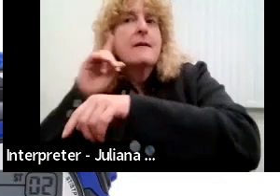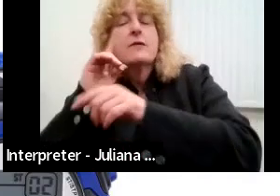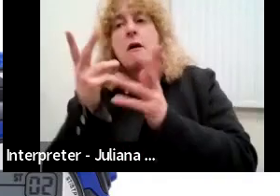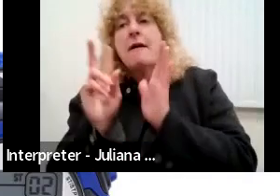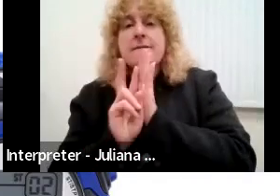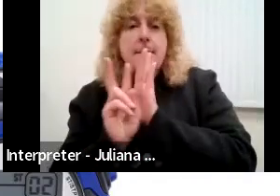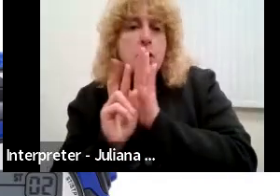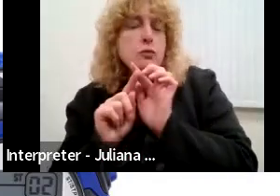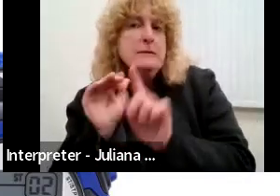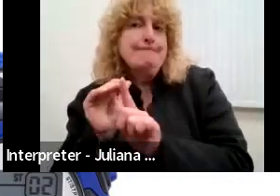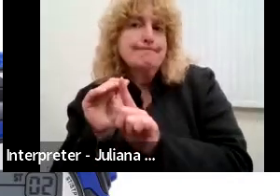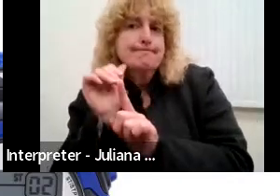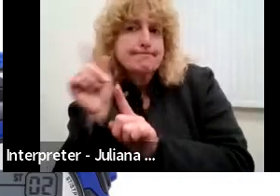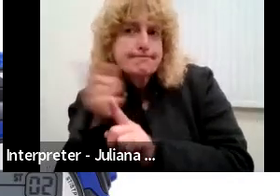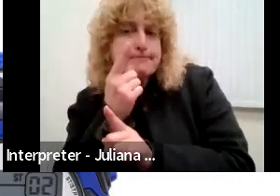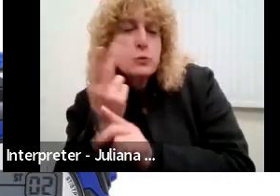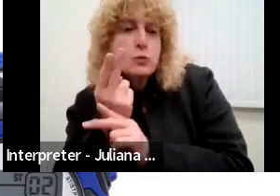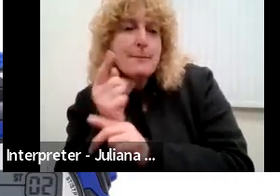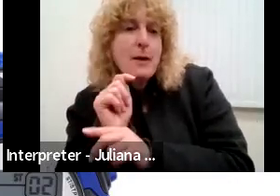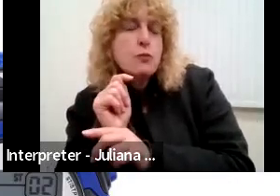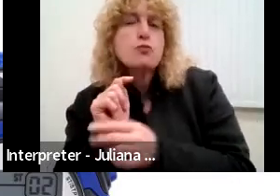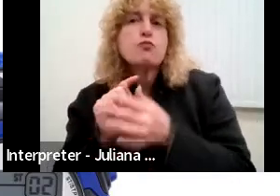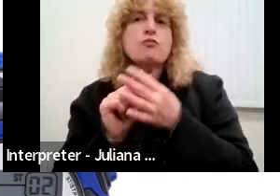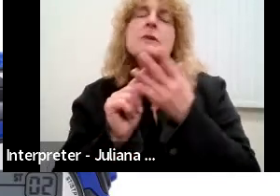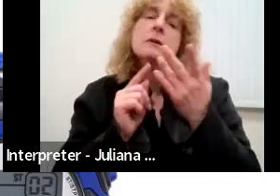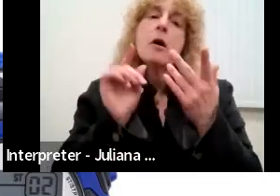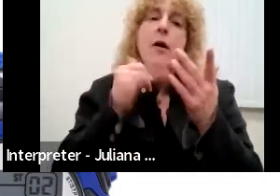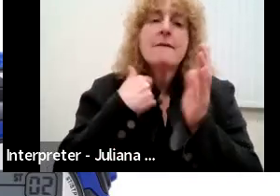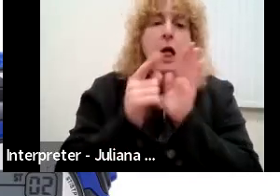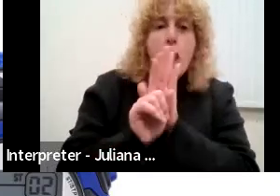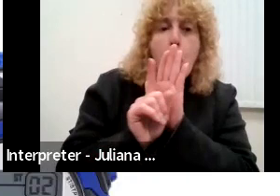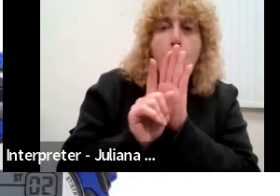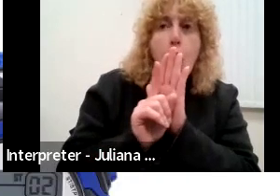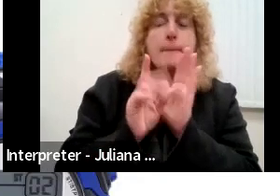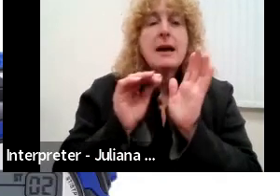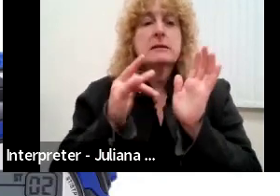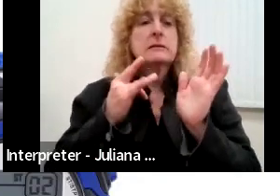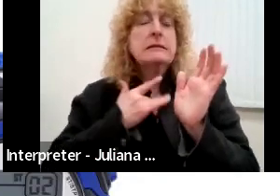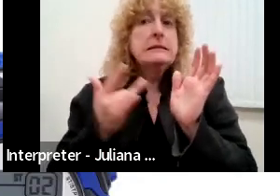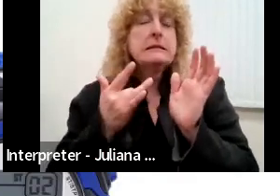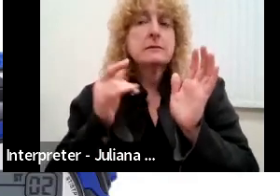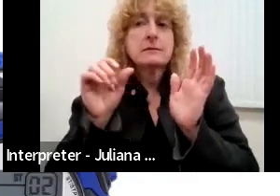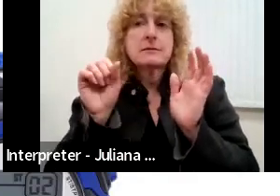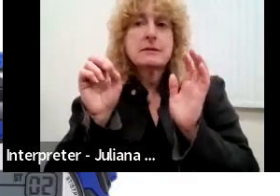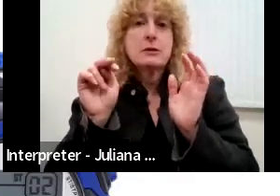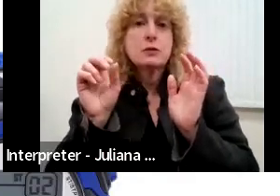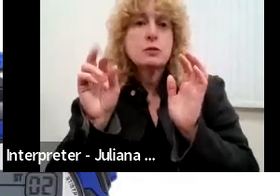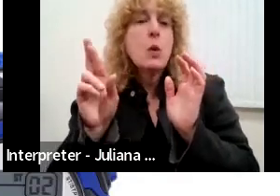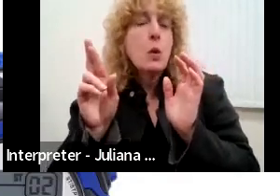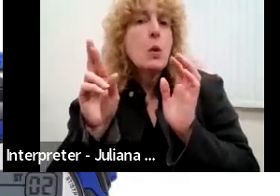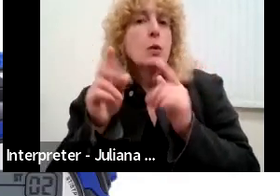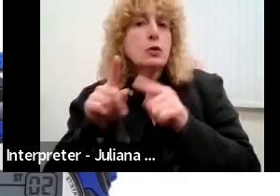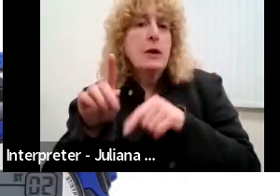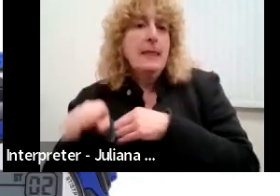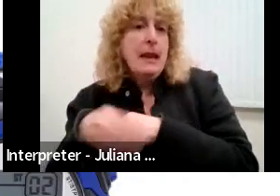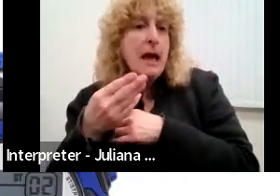vibrate to remind them to use the bathroom. And then there's also alarms and sensors that are available throughout the night for